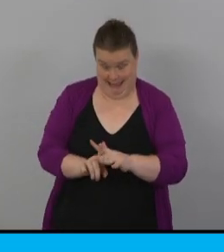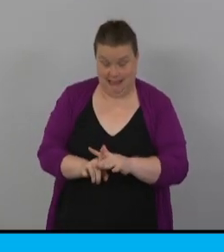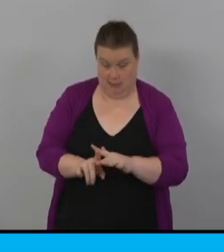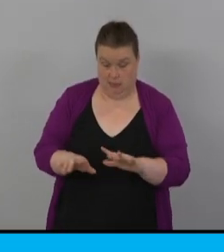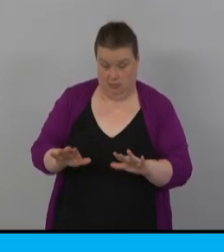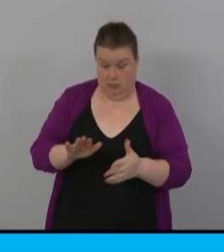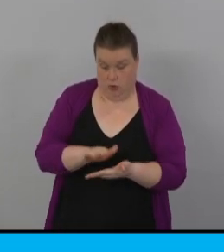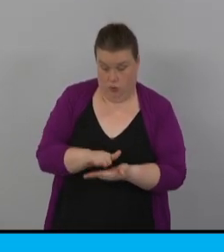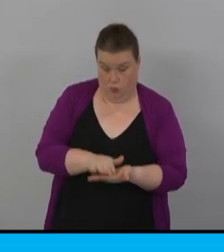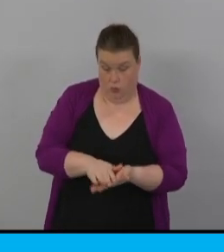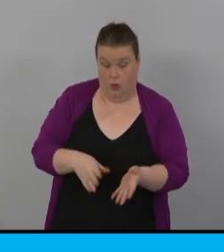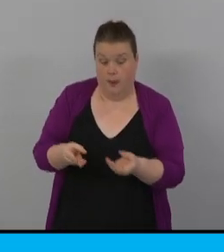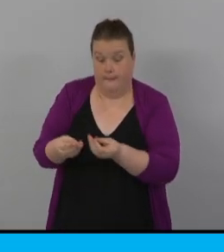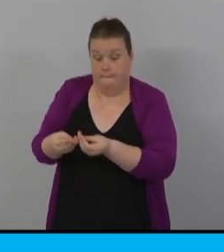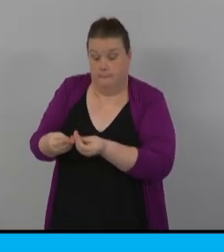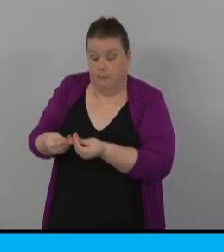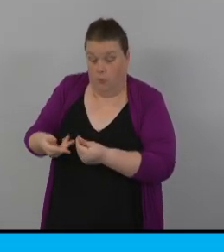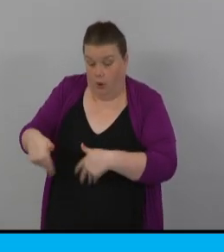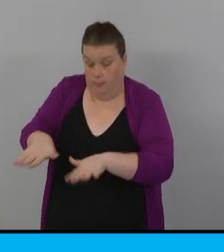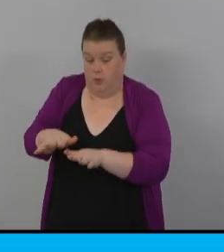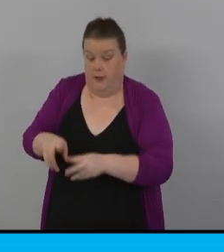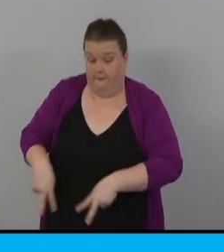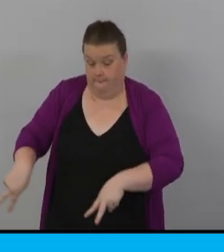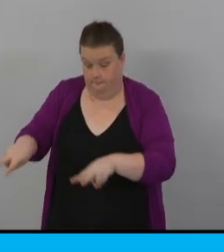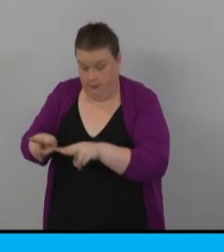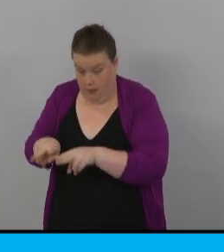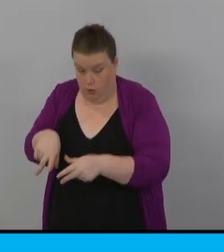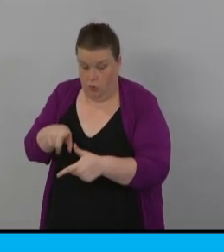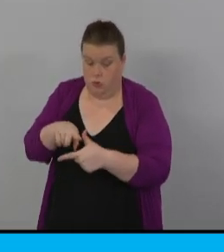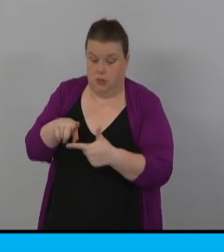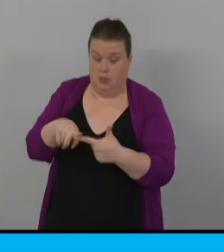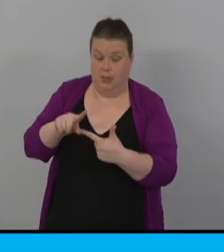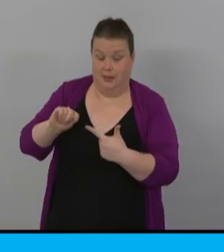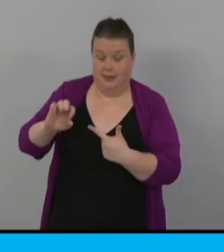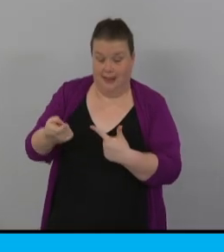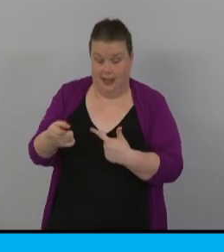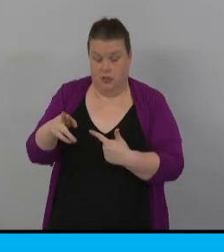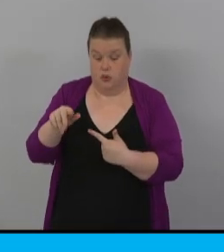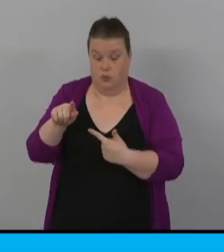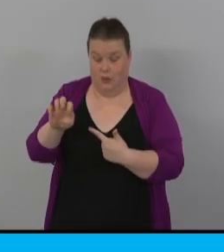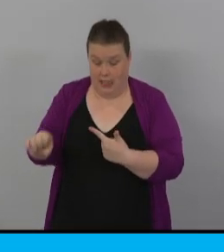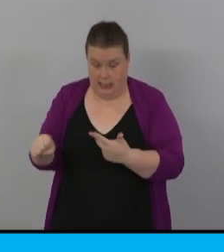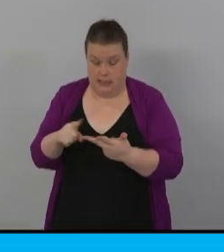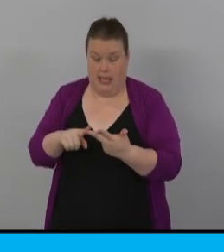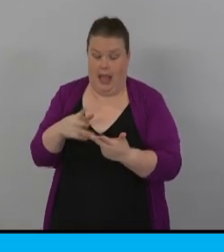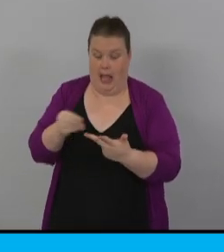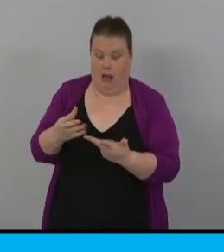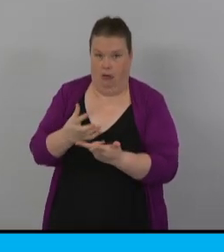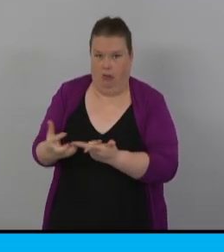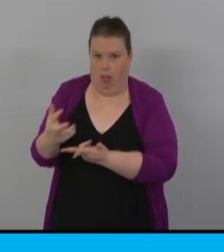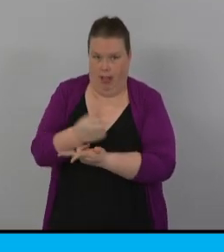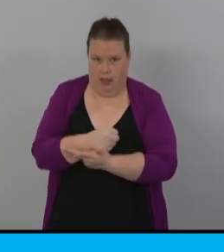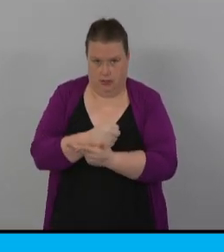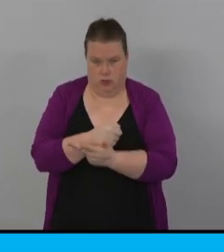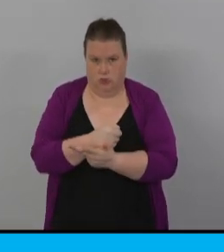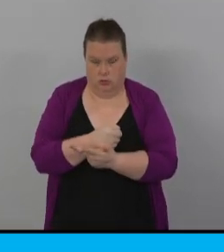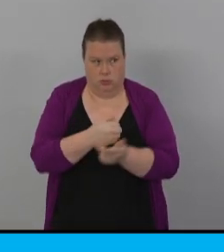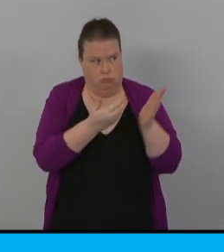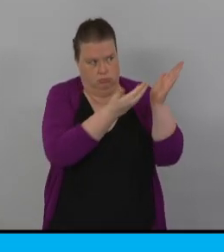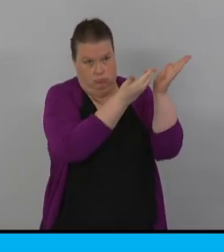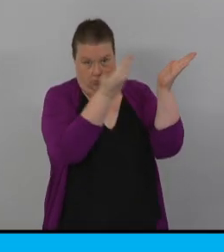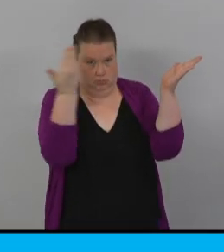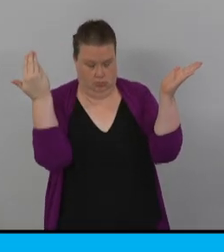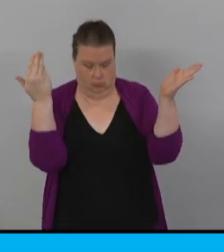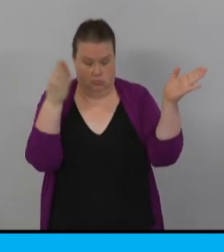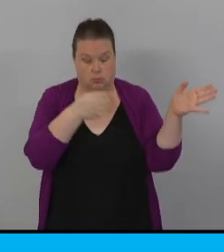and the tax collections, because those two numbers will influence how much we get for state revenue.